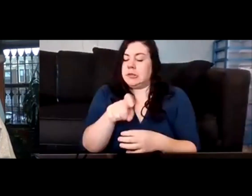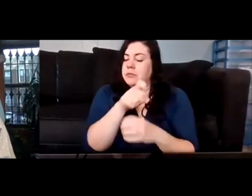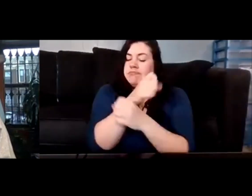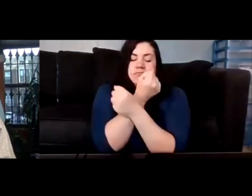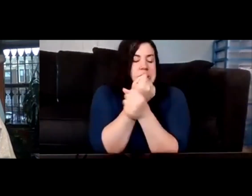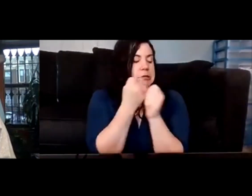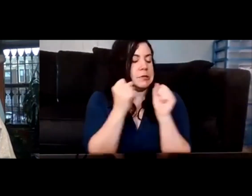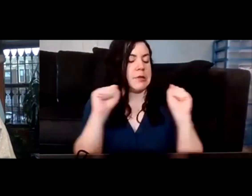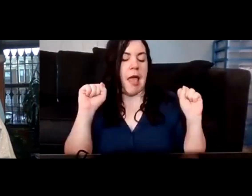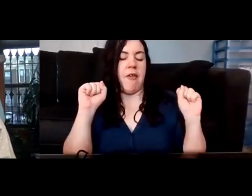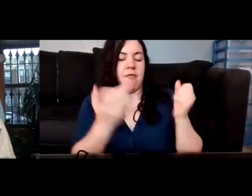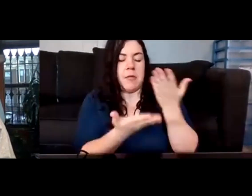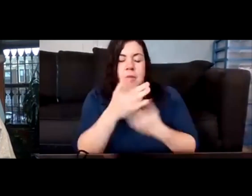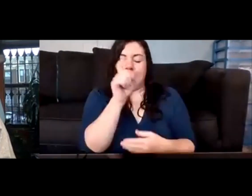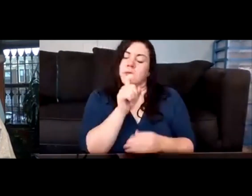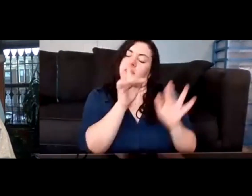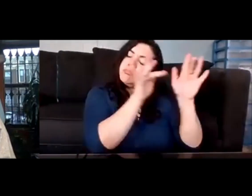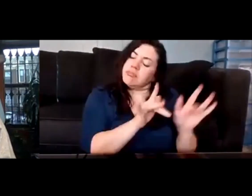send that self-care,